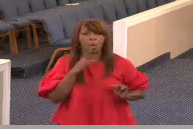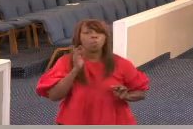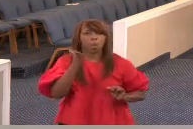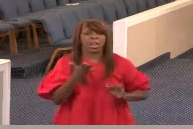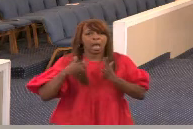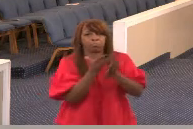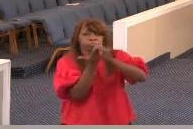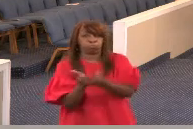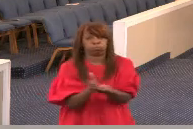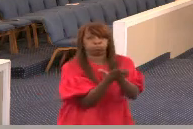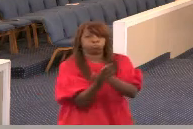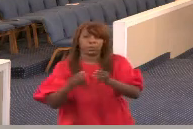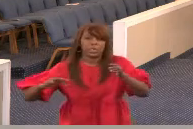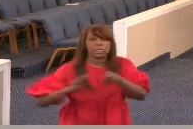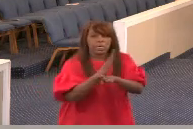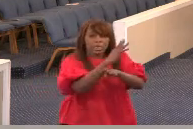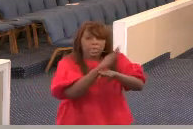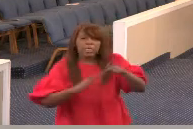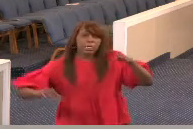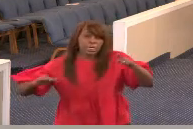much damage.